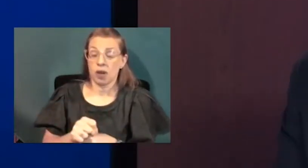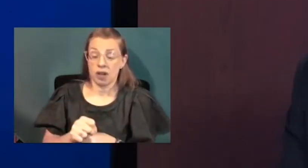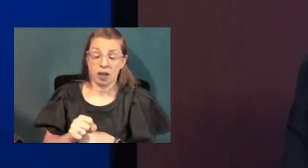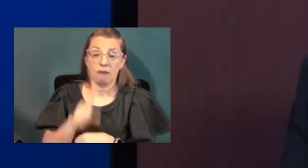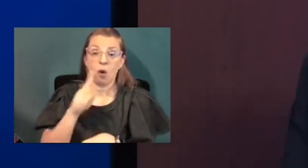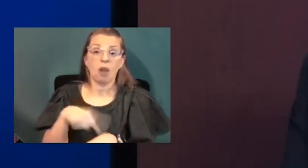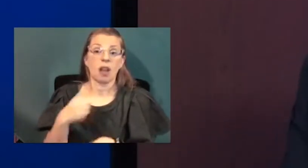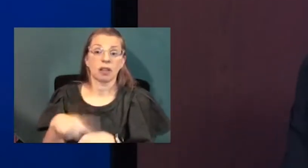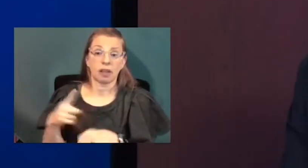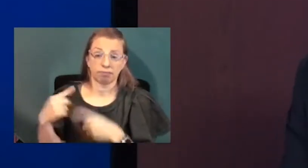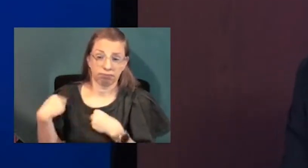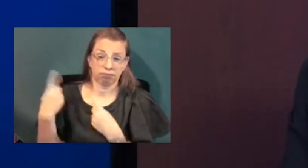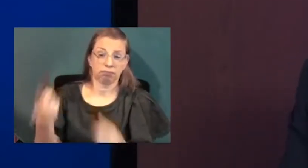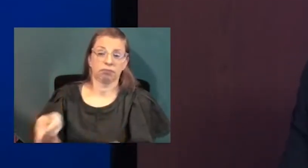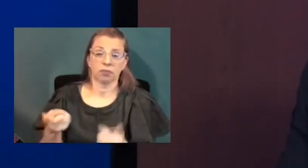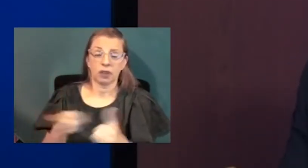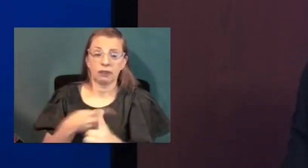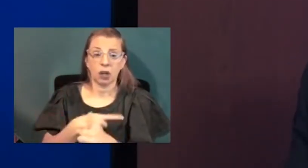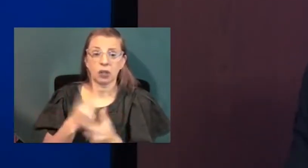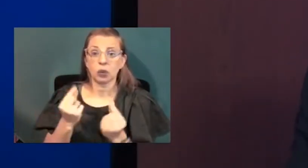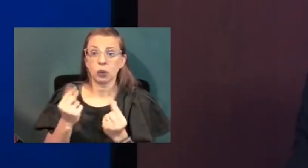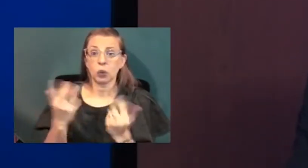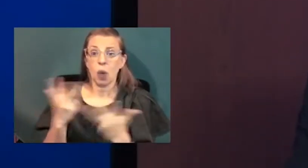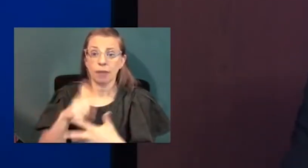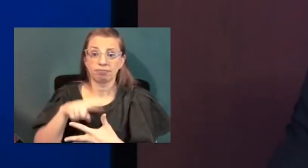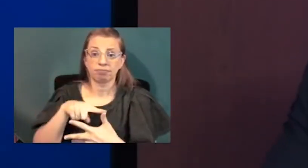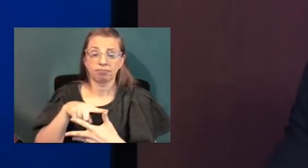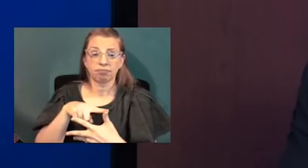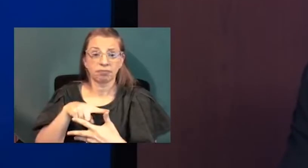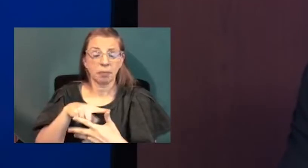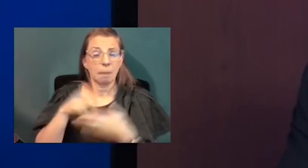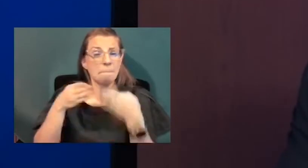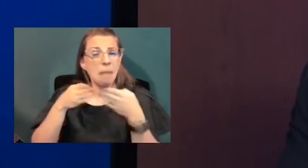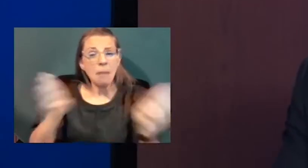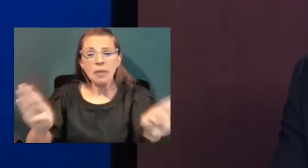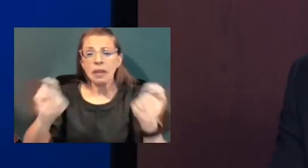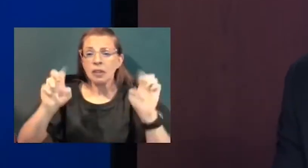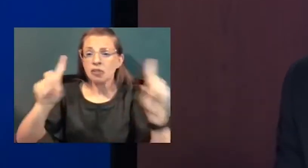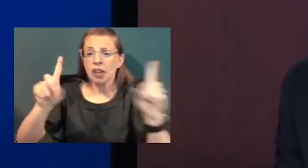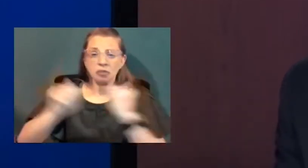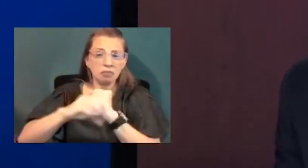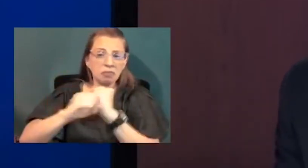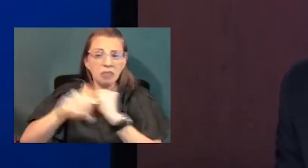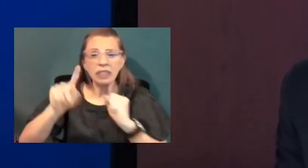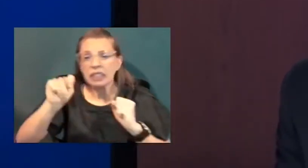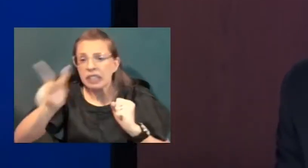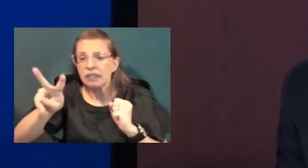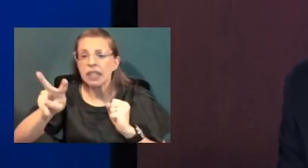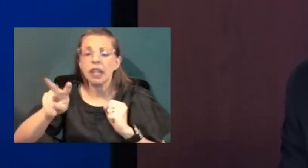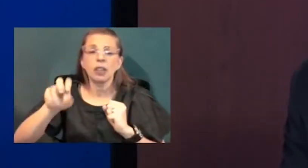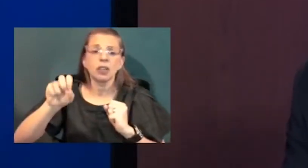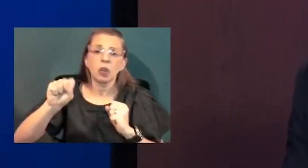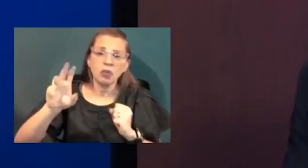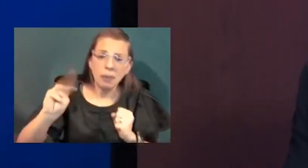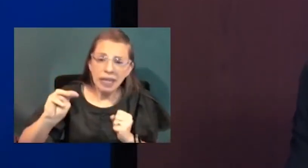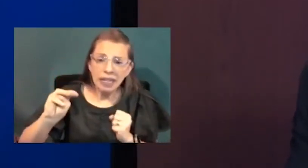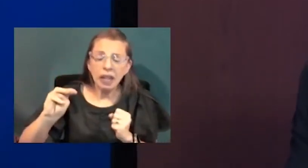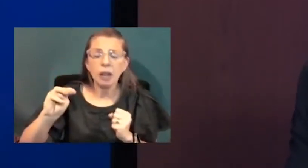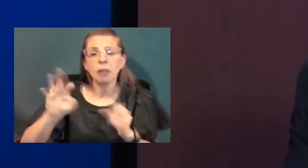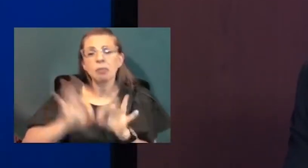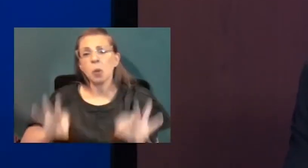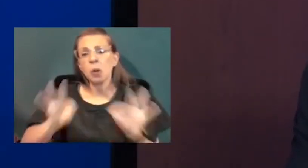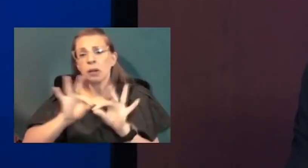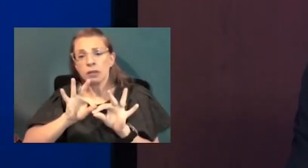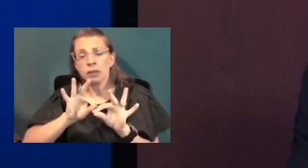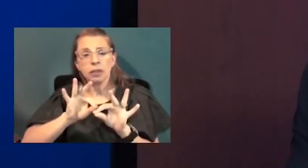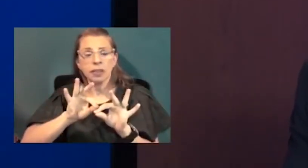first step has always been big public education campaigns, television, social media being very important to try to just